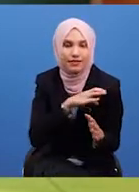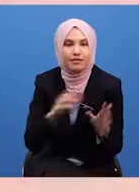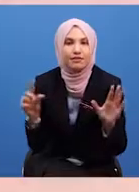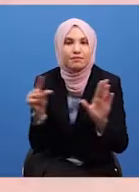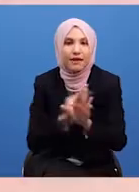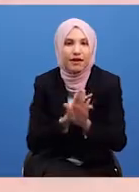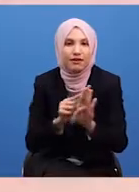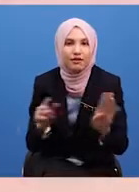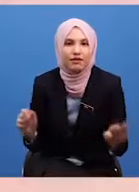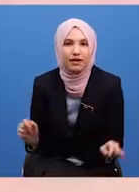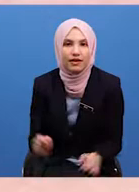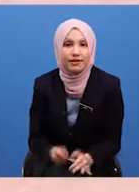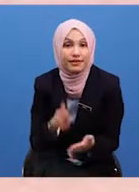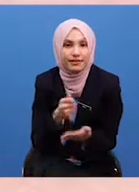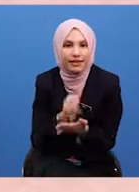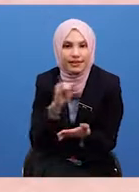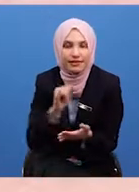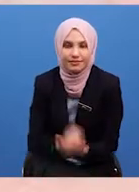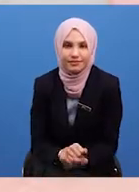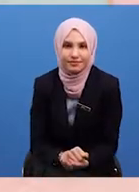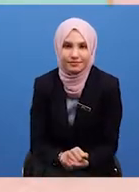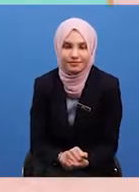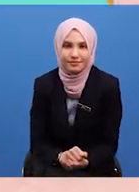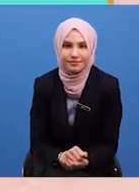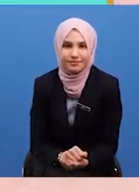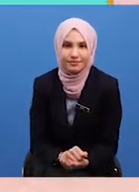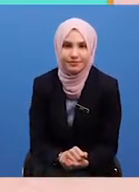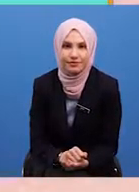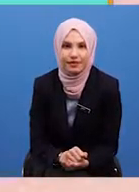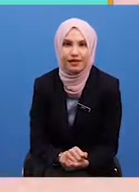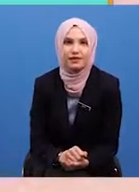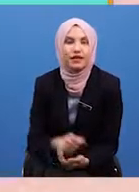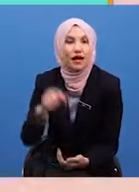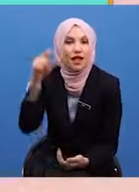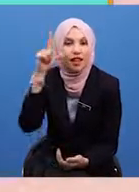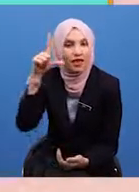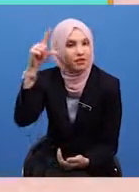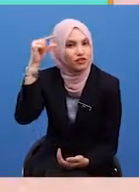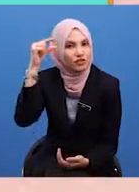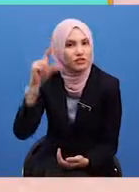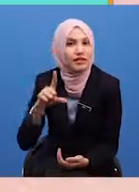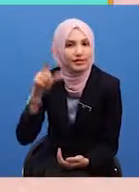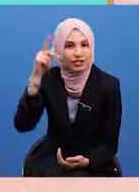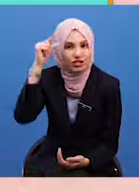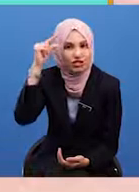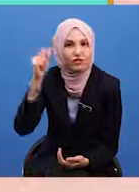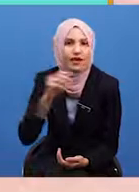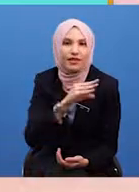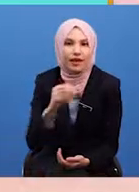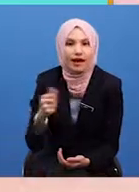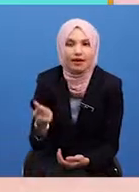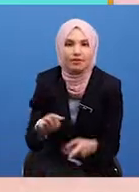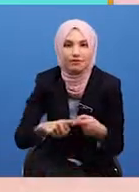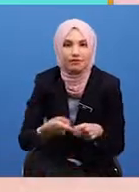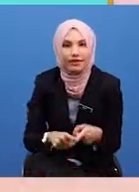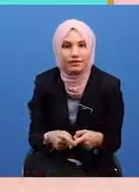setting. The exposition is when Lin, Job, and other friends wait for the result of